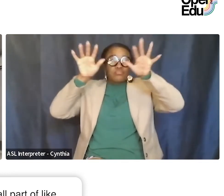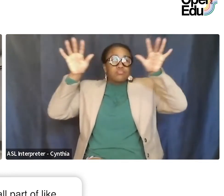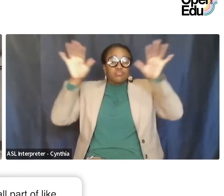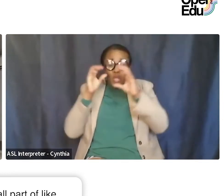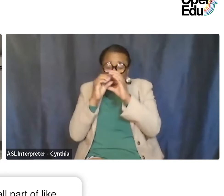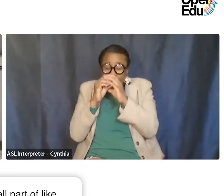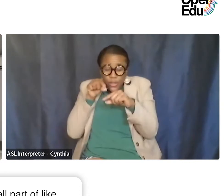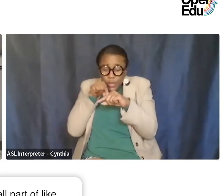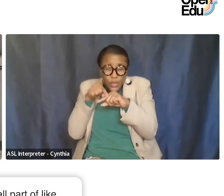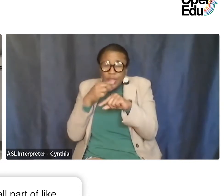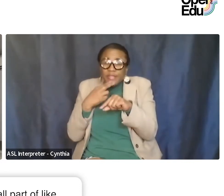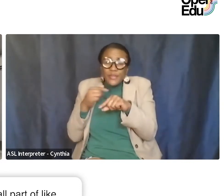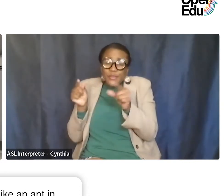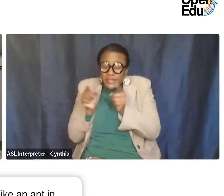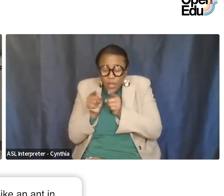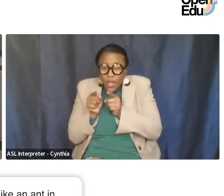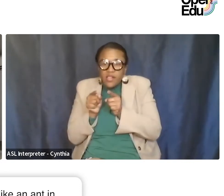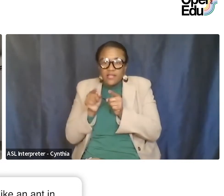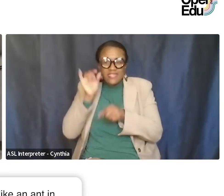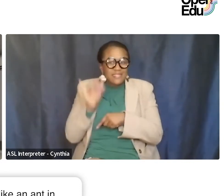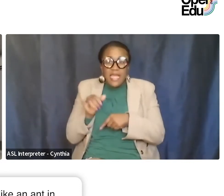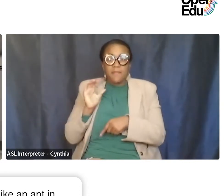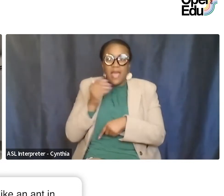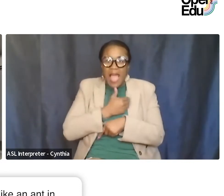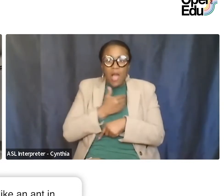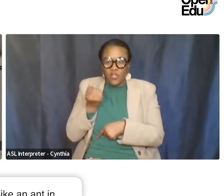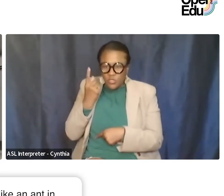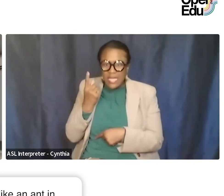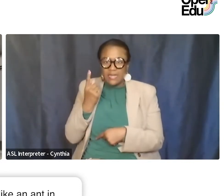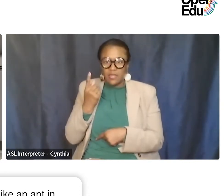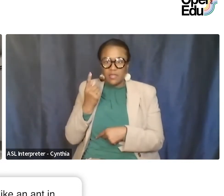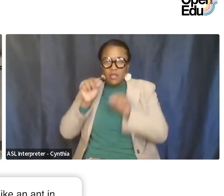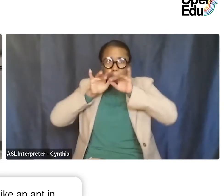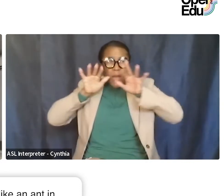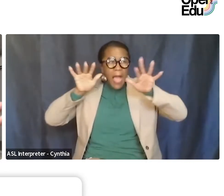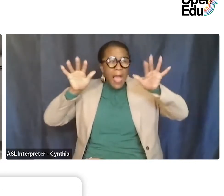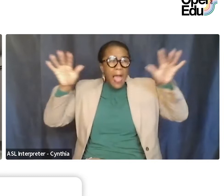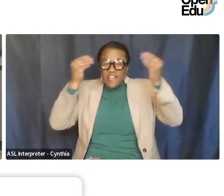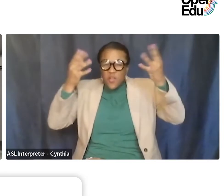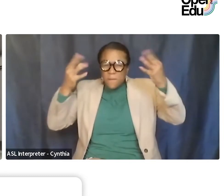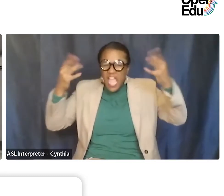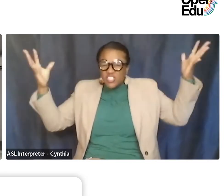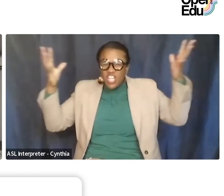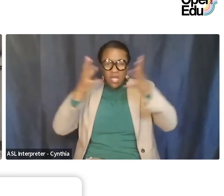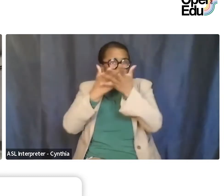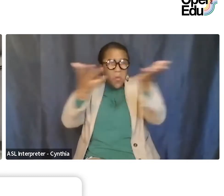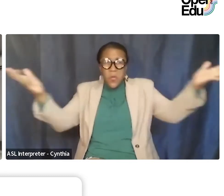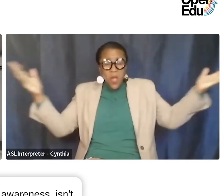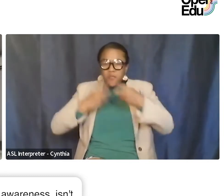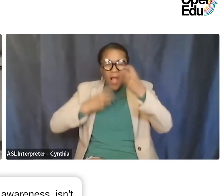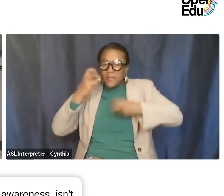part. Like the way that we're sharing is like an ant in a galaxy of information and potential problems that